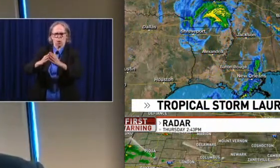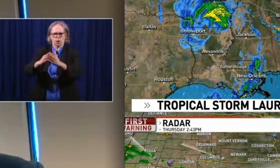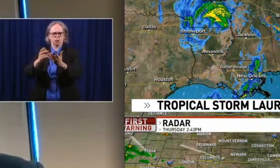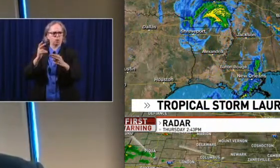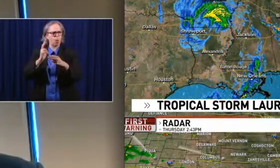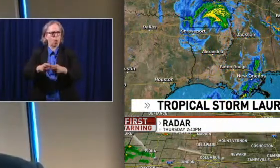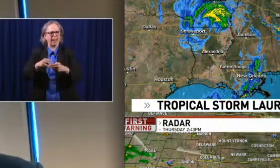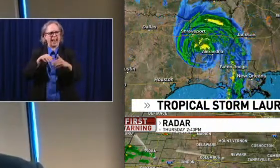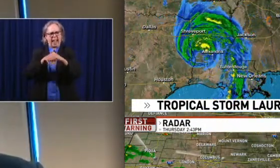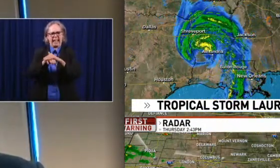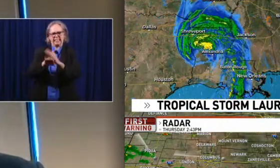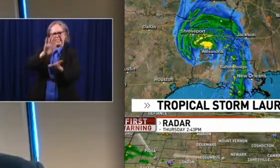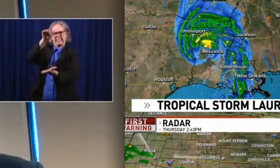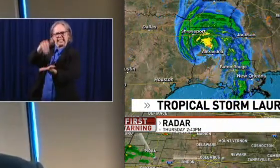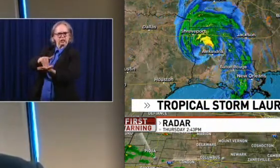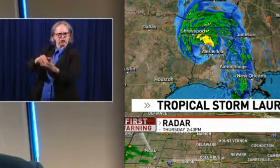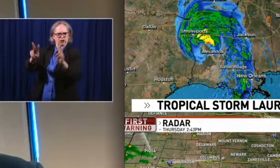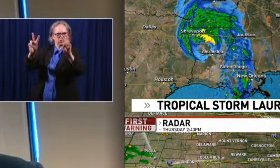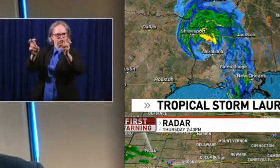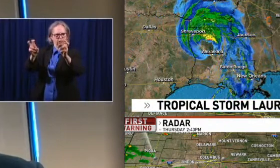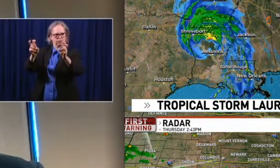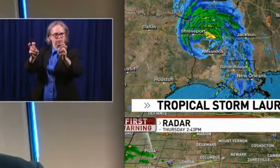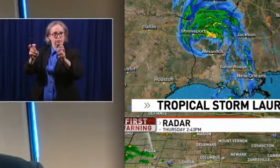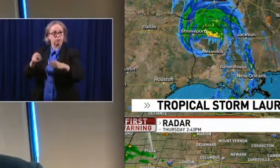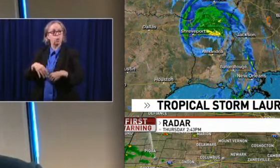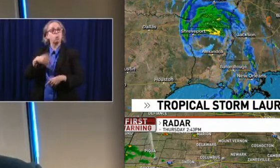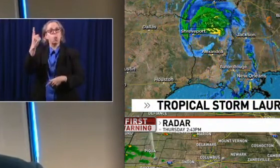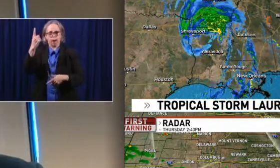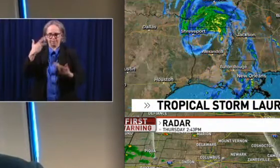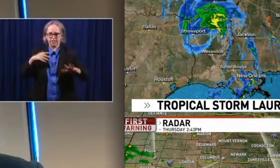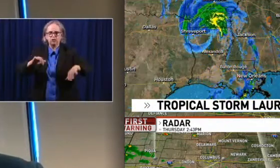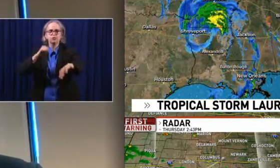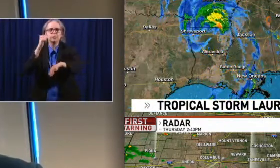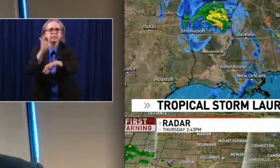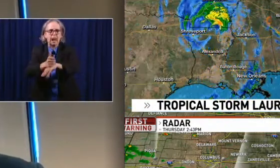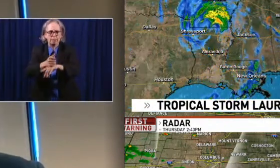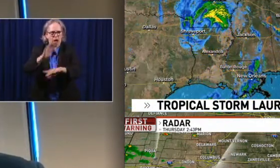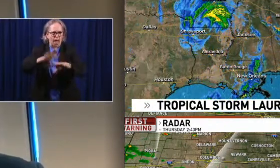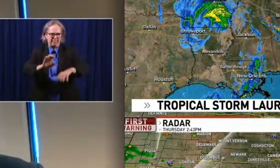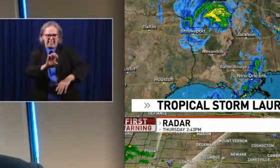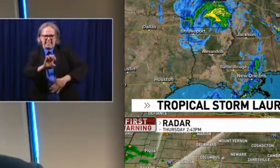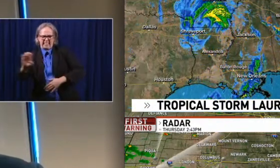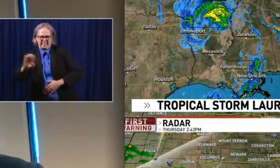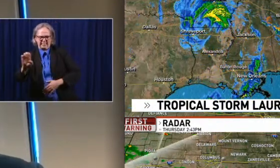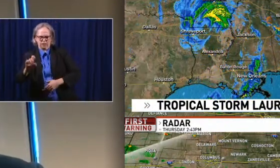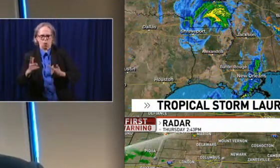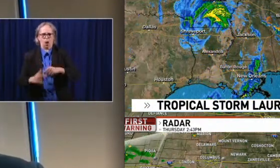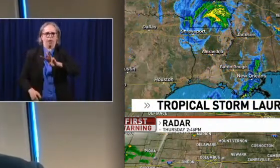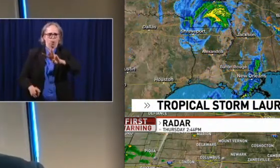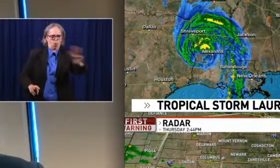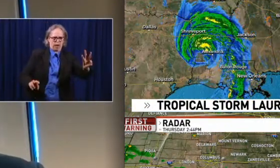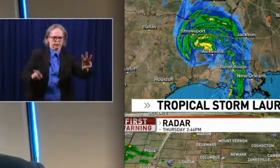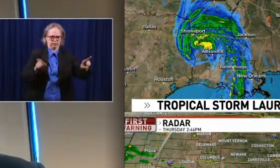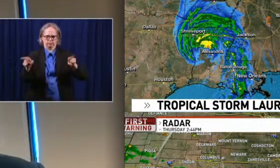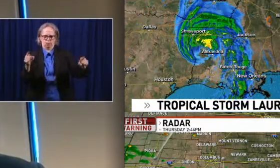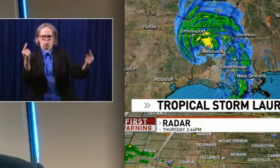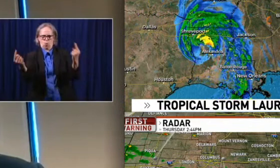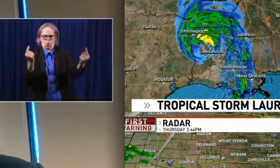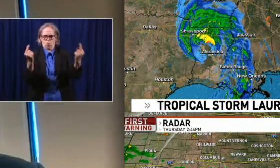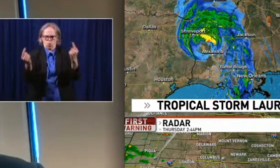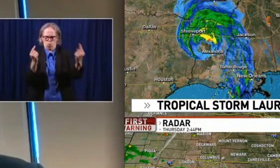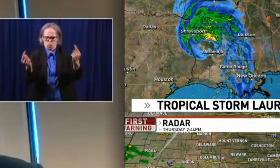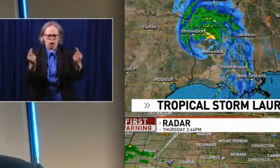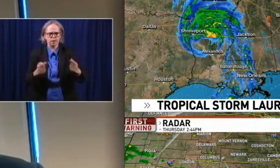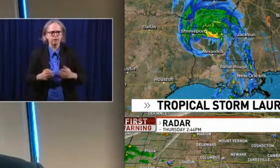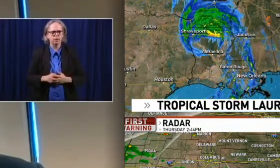one already on the eastern side of Cleveland, on the west side at Esperanza, close to Metro Health. We're looking to